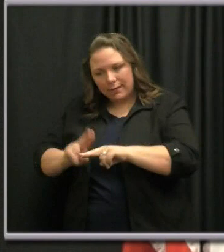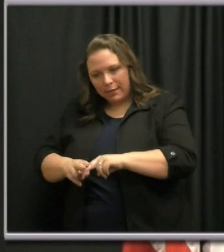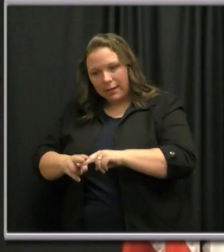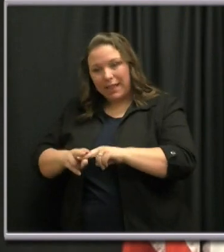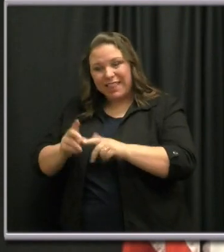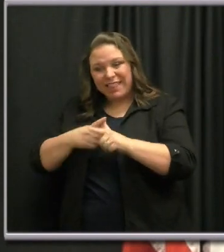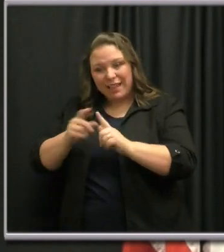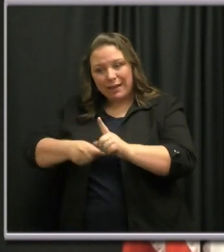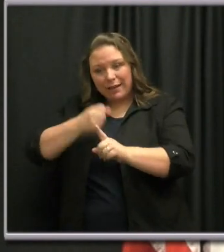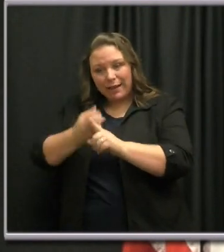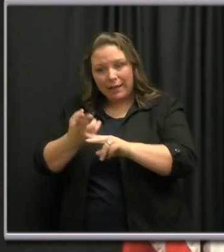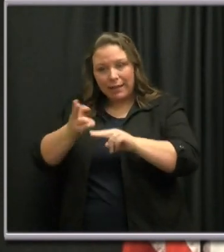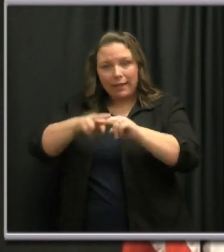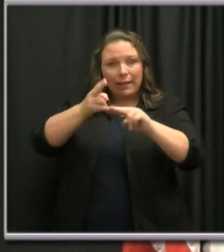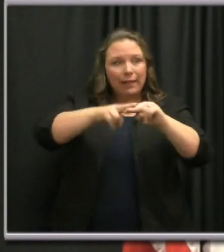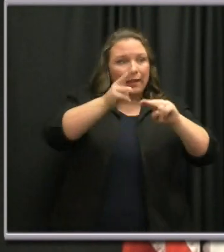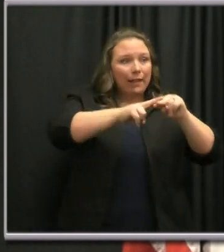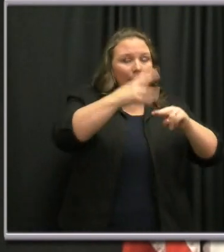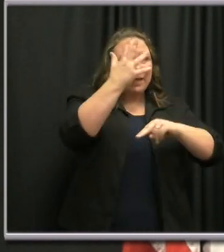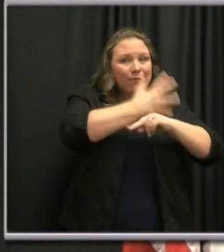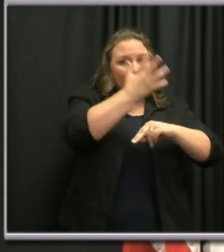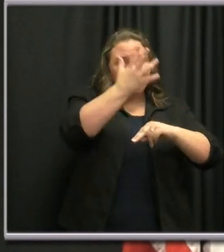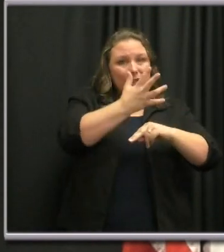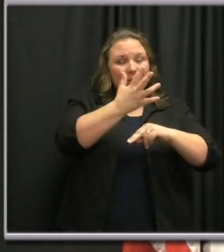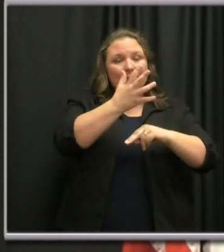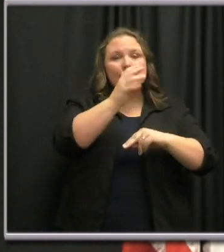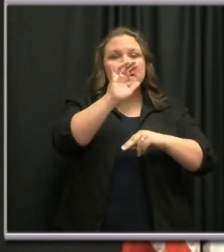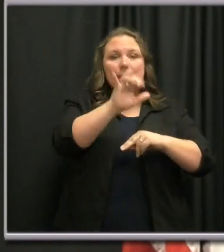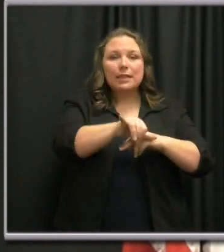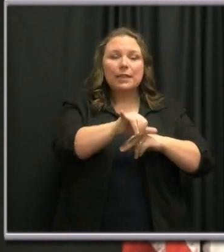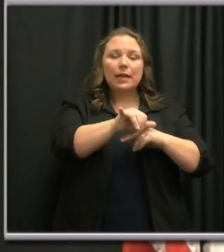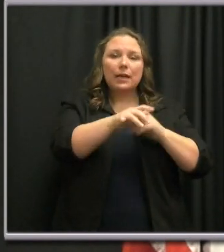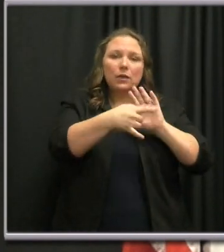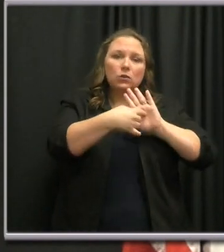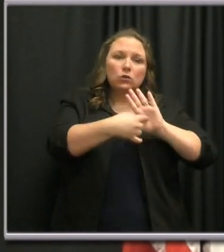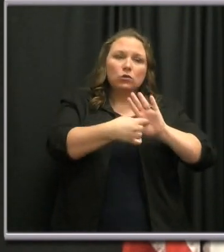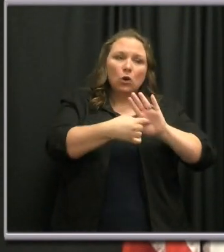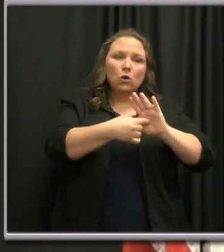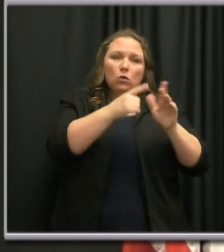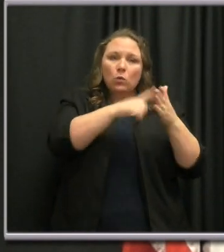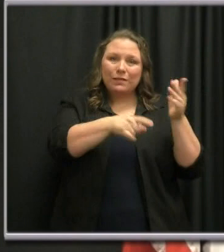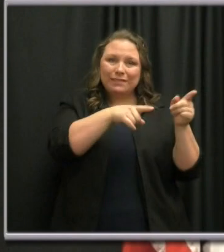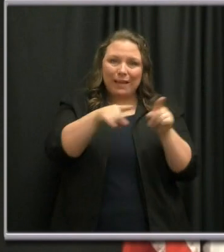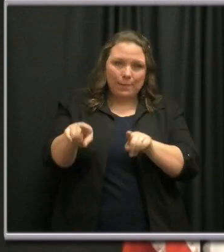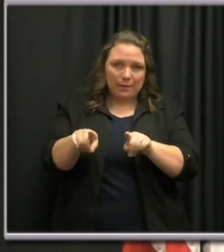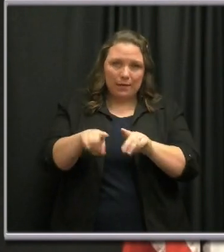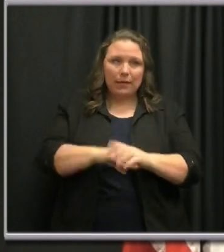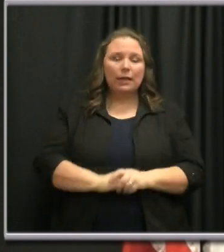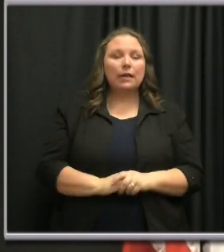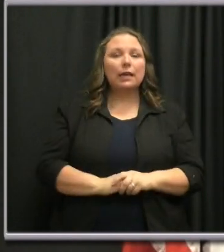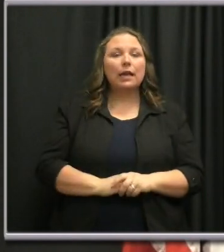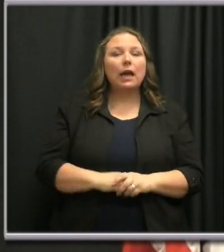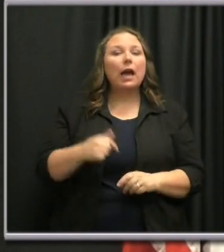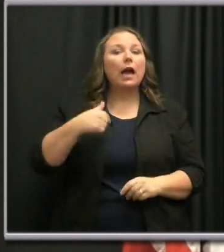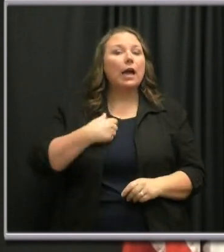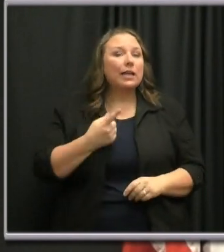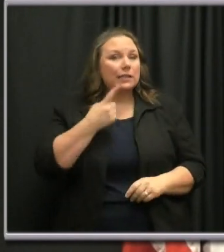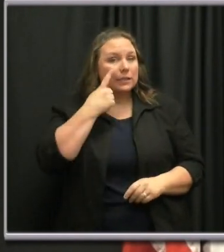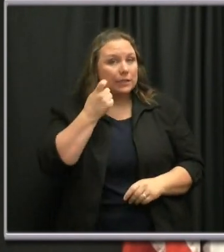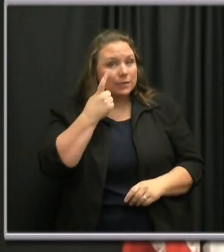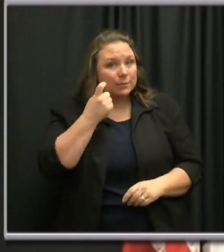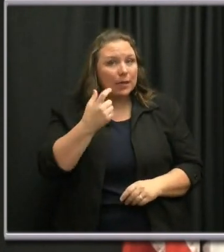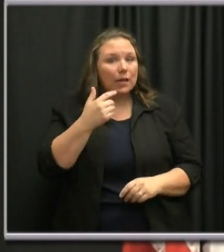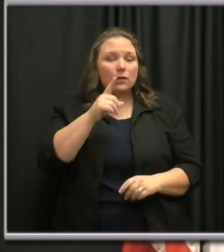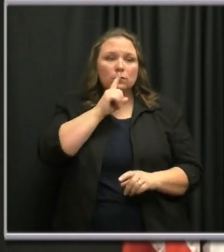an upward trend of about 5 days, that's a lagging indicator of what is really happening. So I suspect that there are a lot of